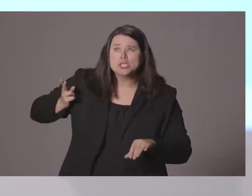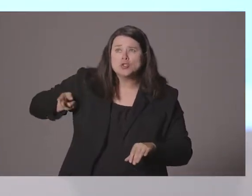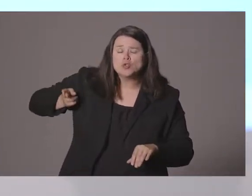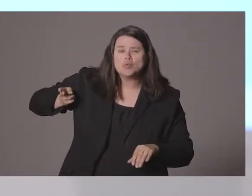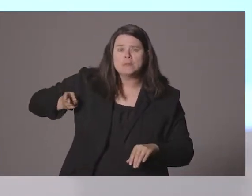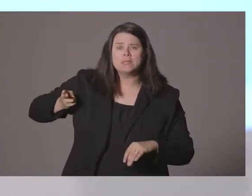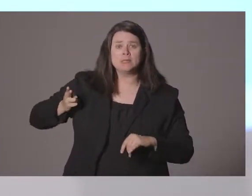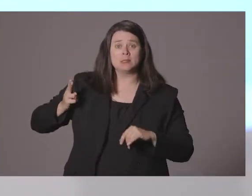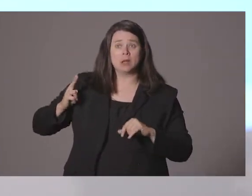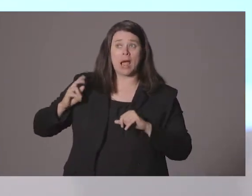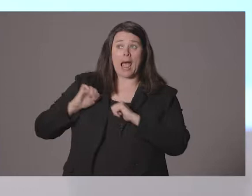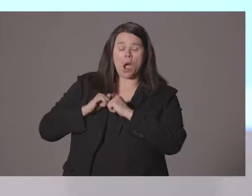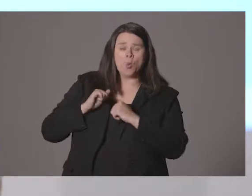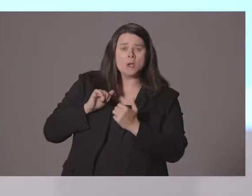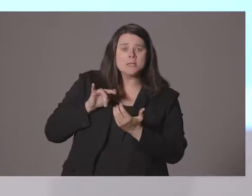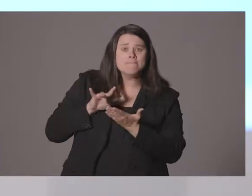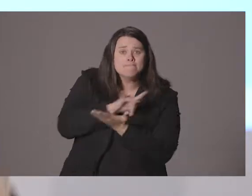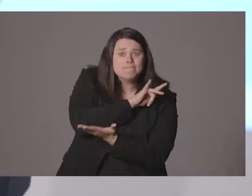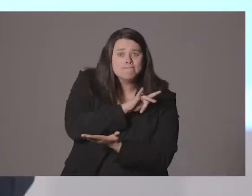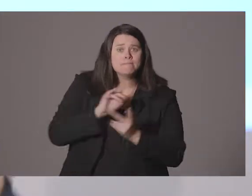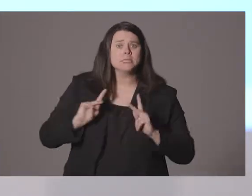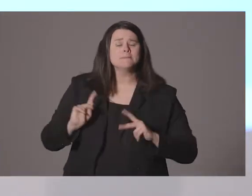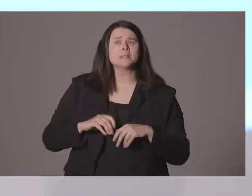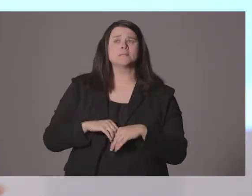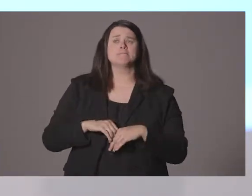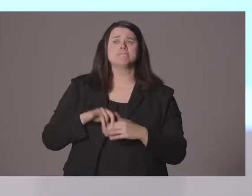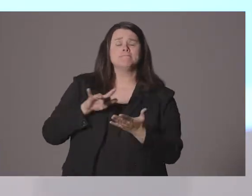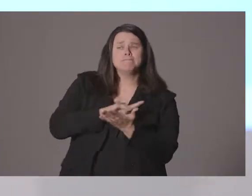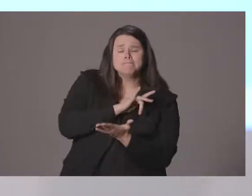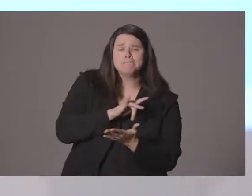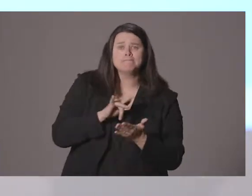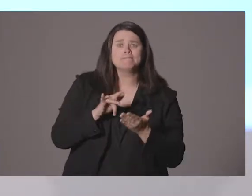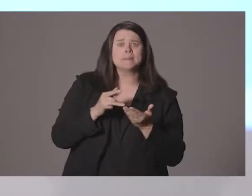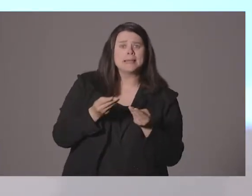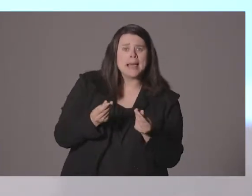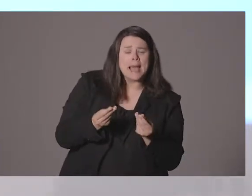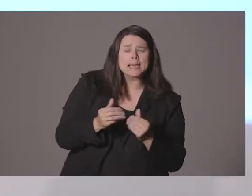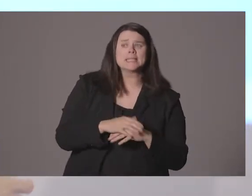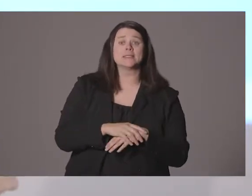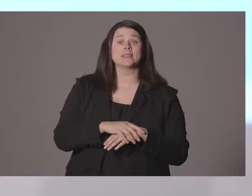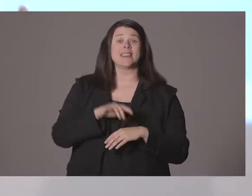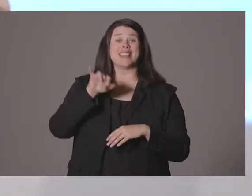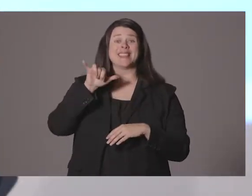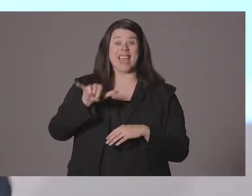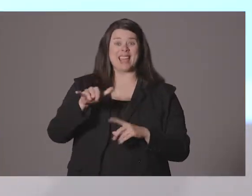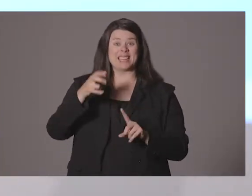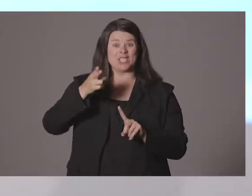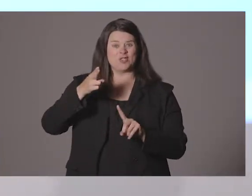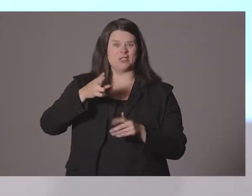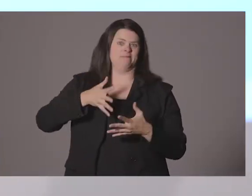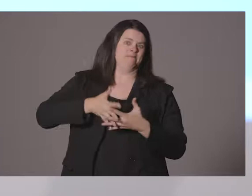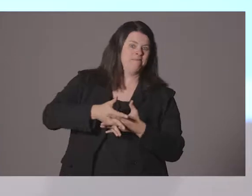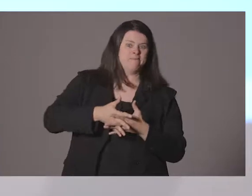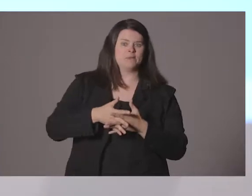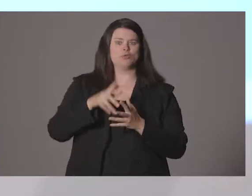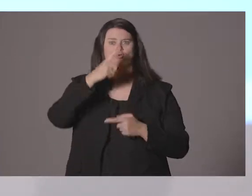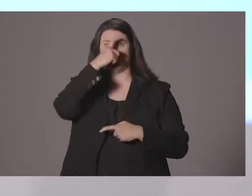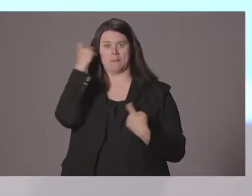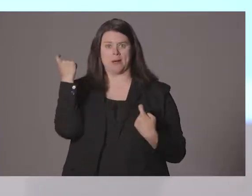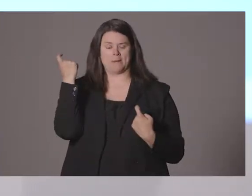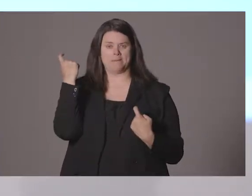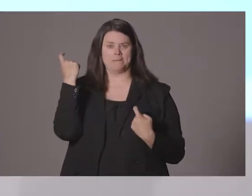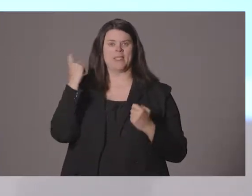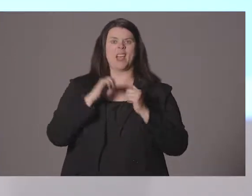in our experience of trauma and how we regulate ourselves in place. Trauma is inevitable in a lot of ways,